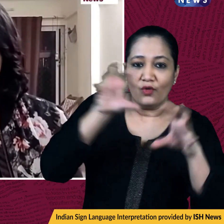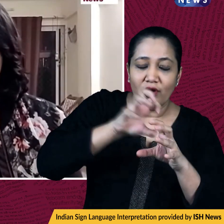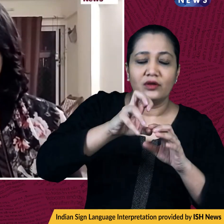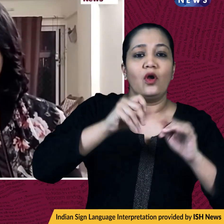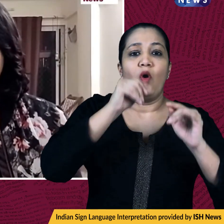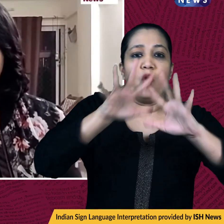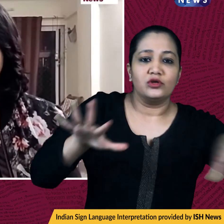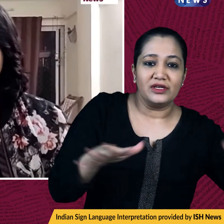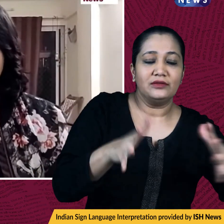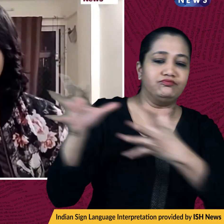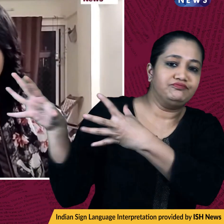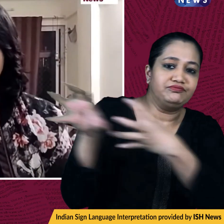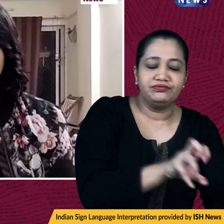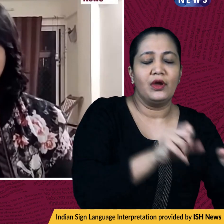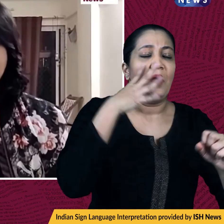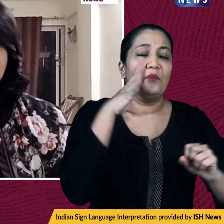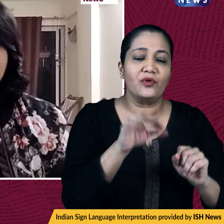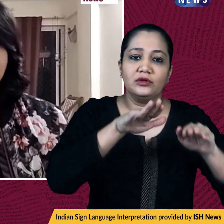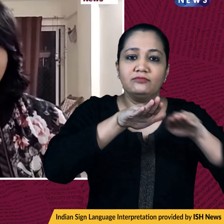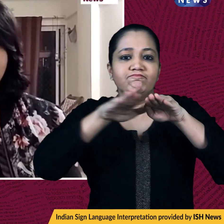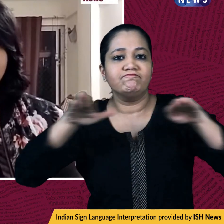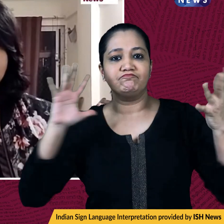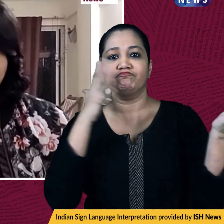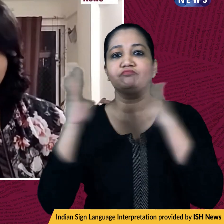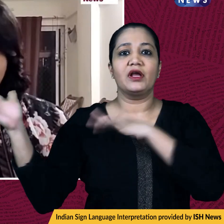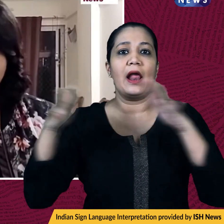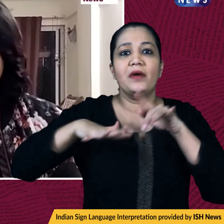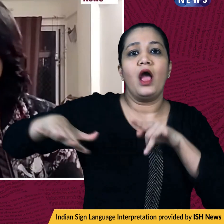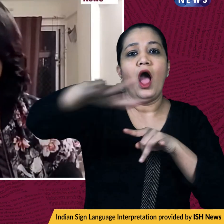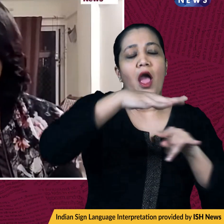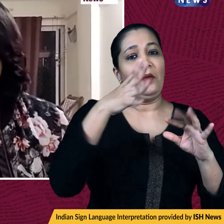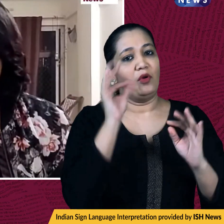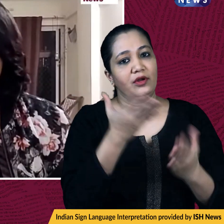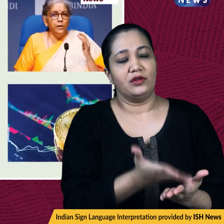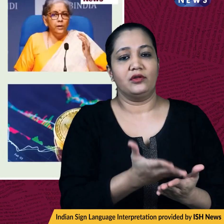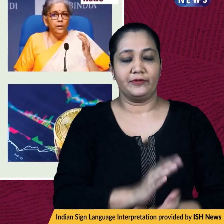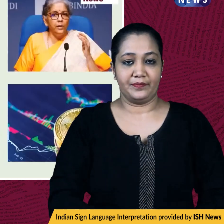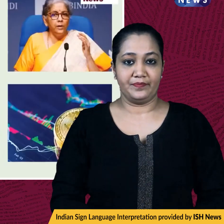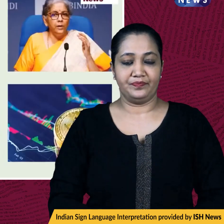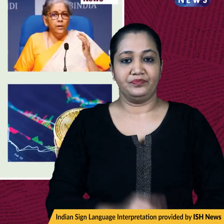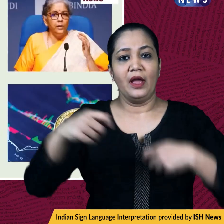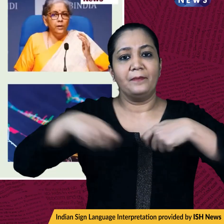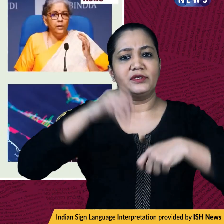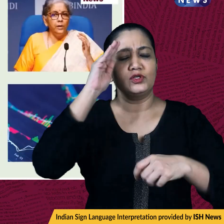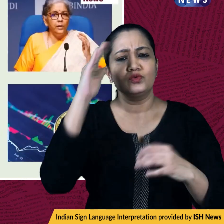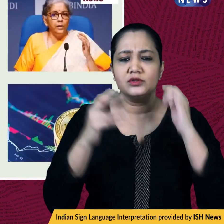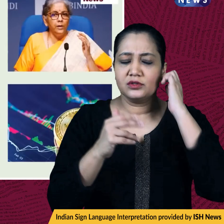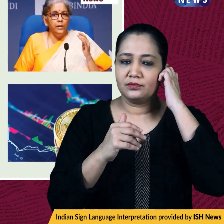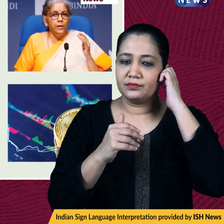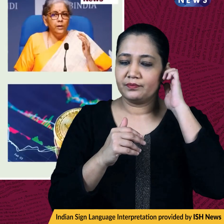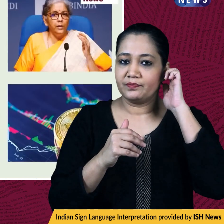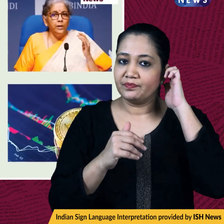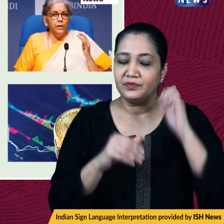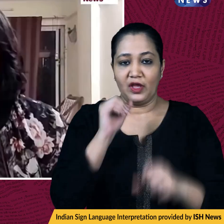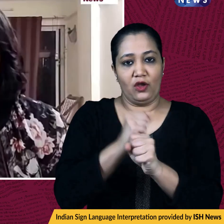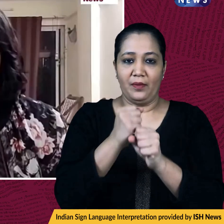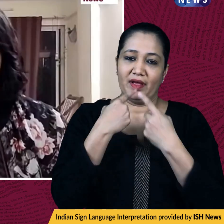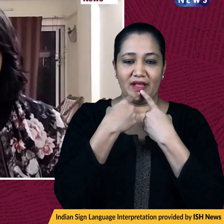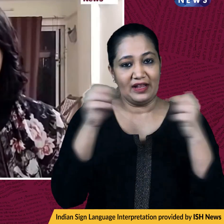enhance cross-border connectivity between the two countries. Moving on now to environment news. According to a